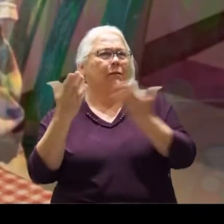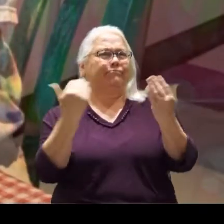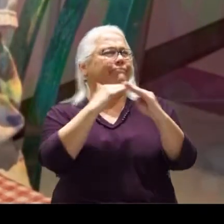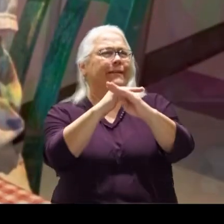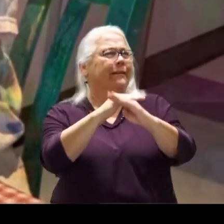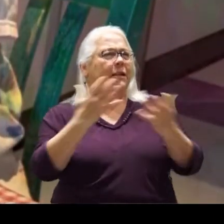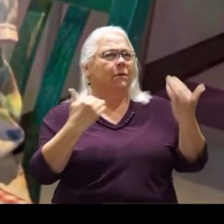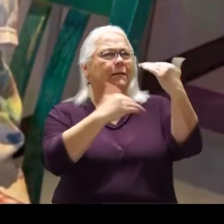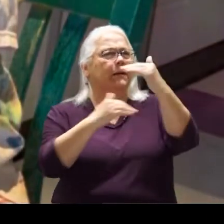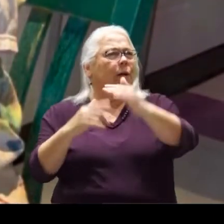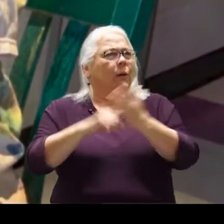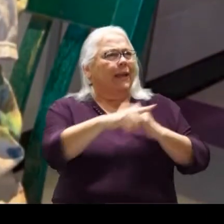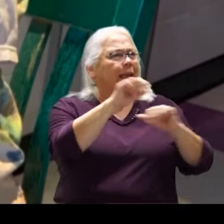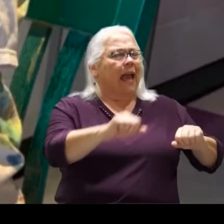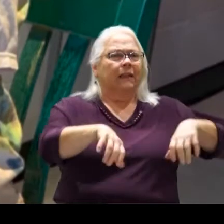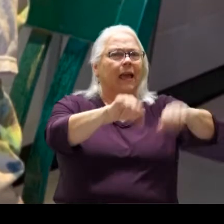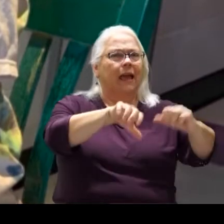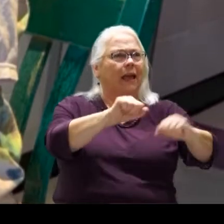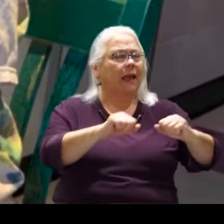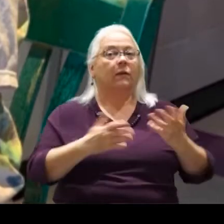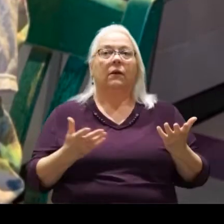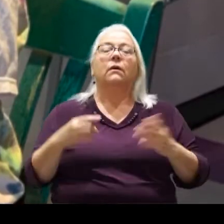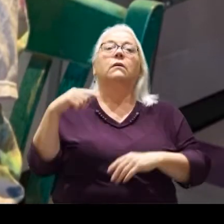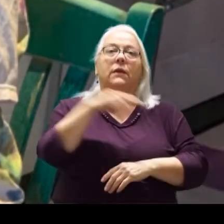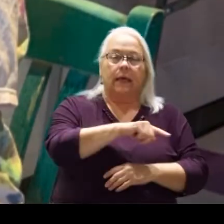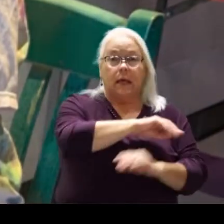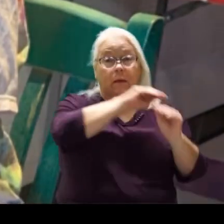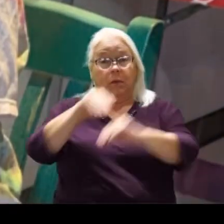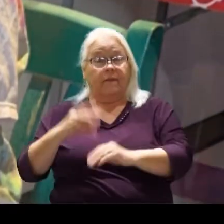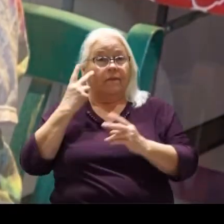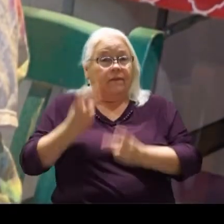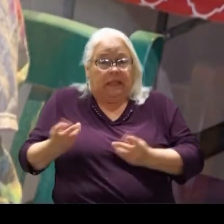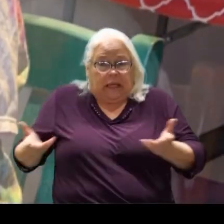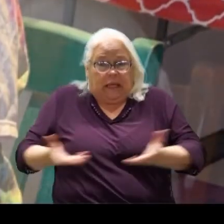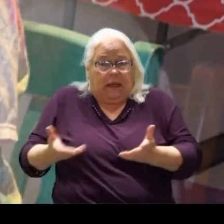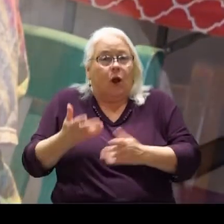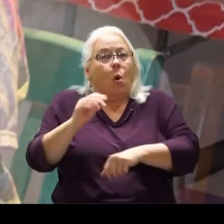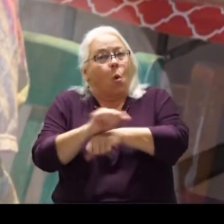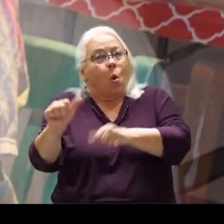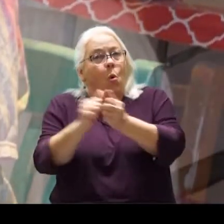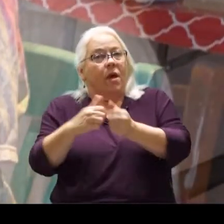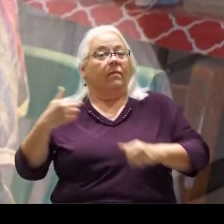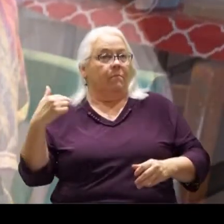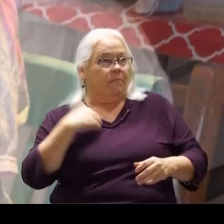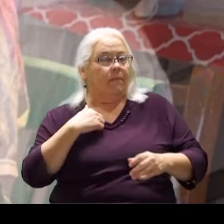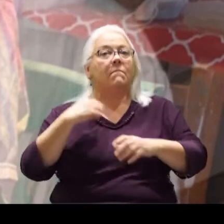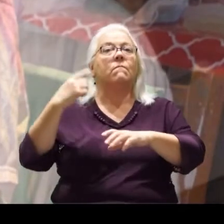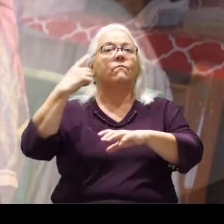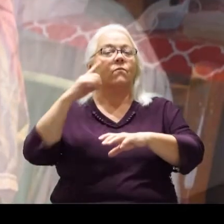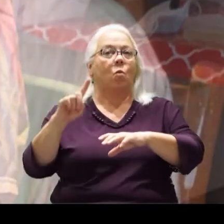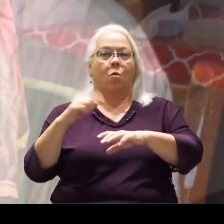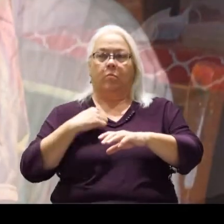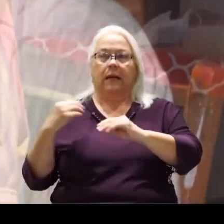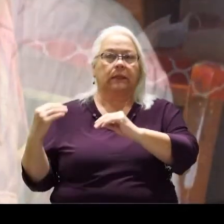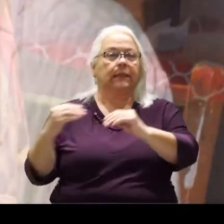very limited. So when he came to visit, I set up painting workshops for him to meet and socialize with people he could relate to. Didn't